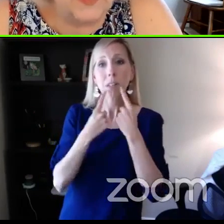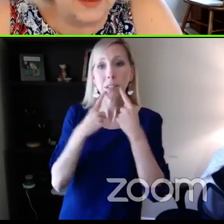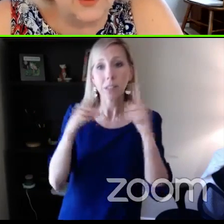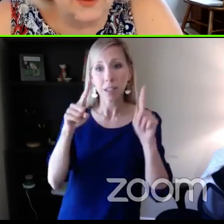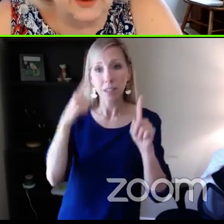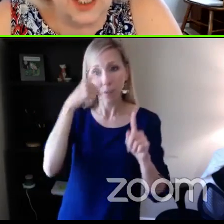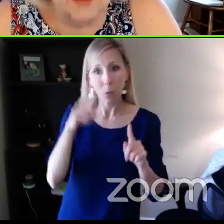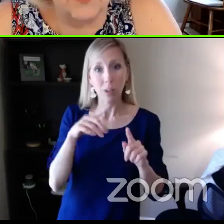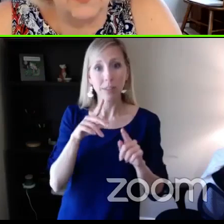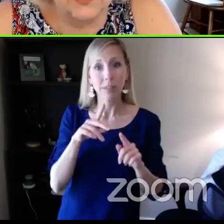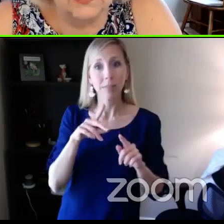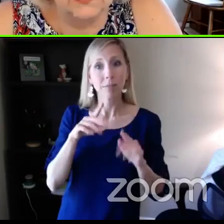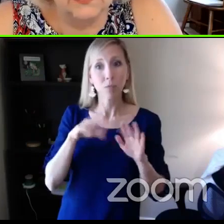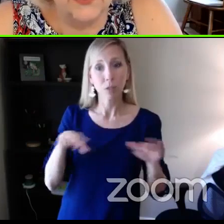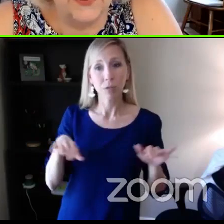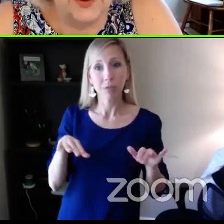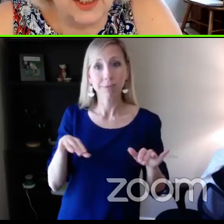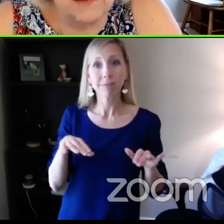And we currently have